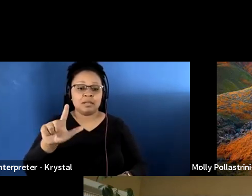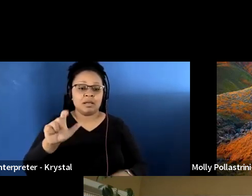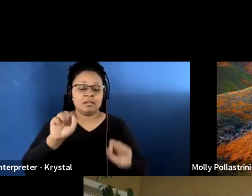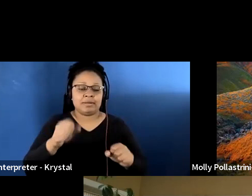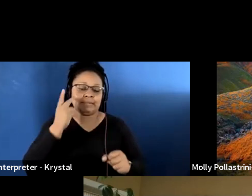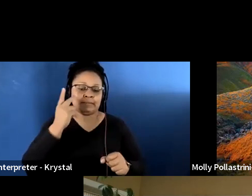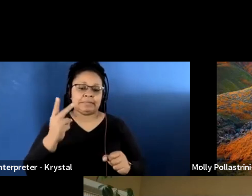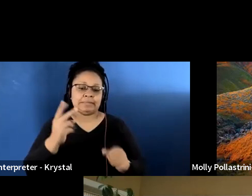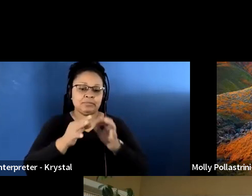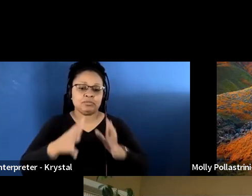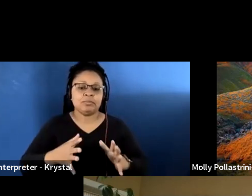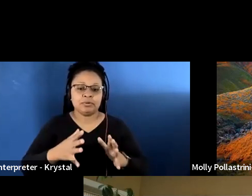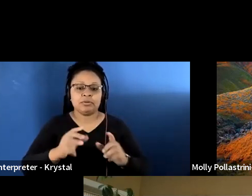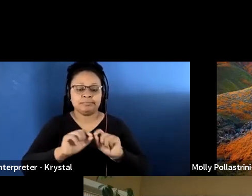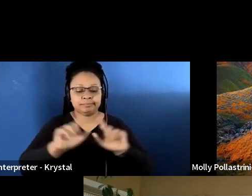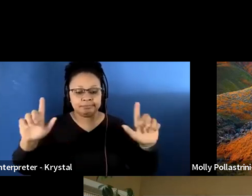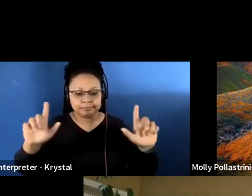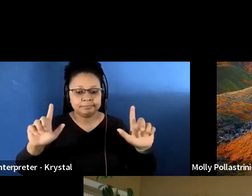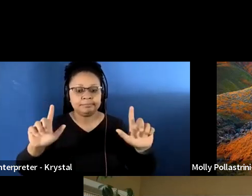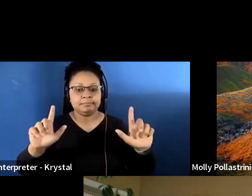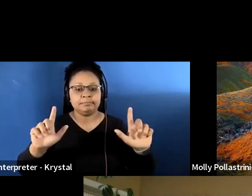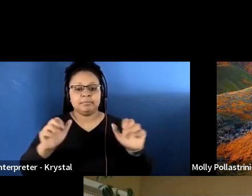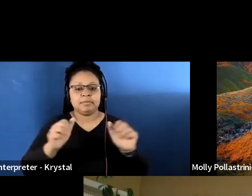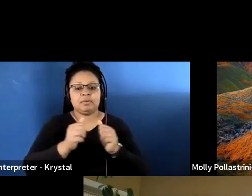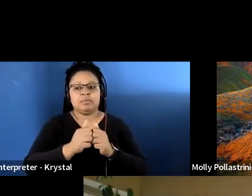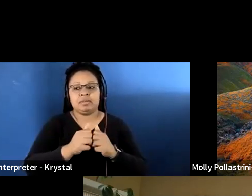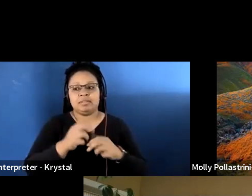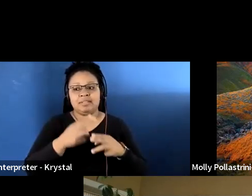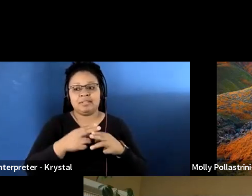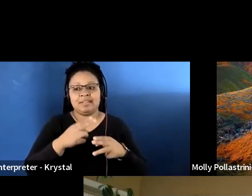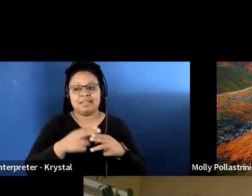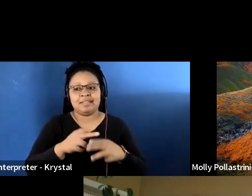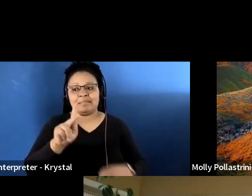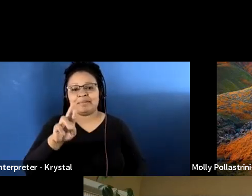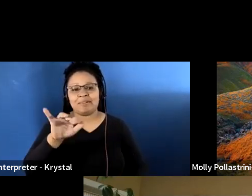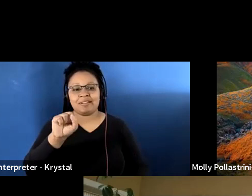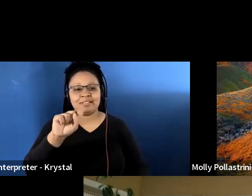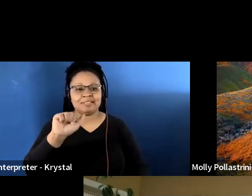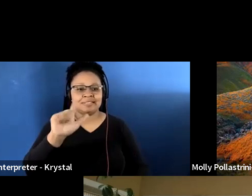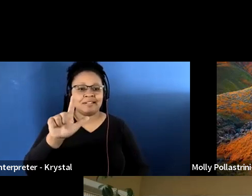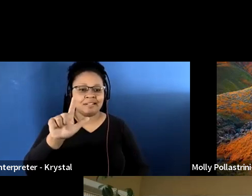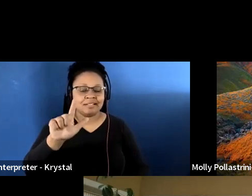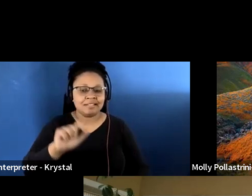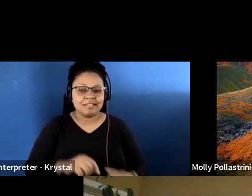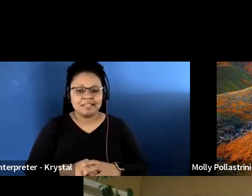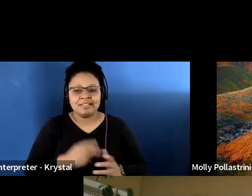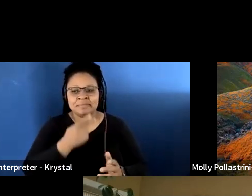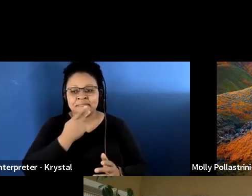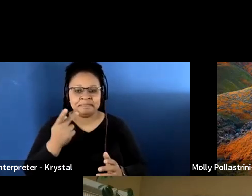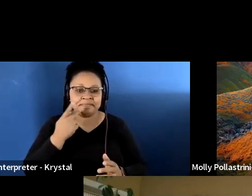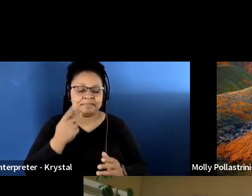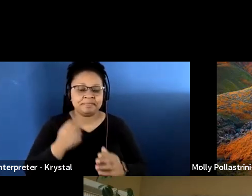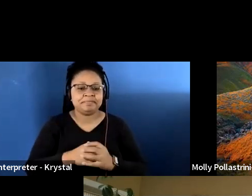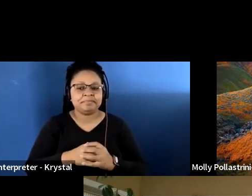the interpreter on the screen with the name Crystal. If